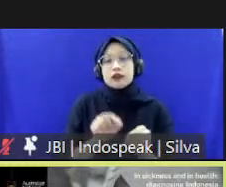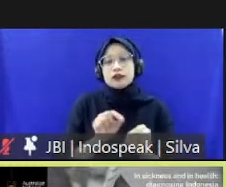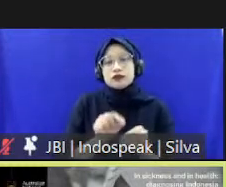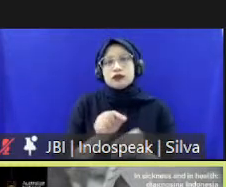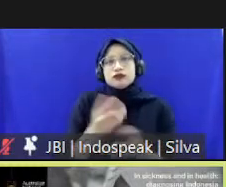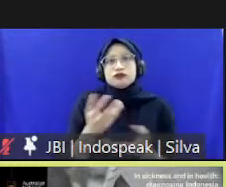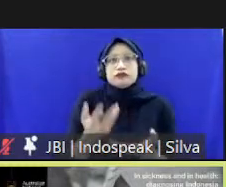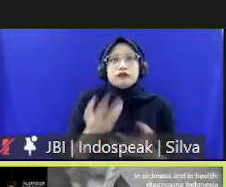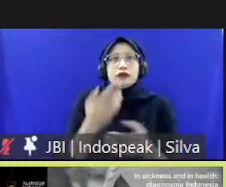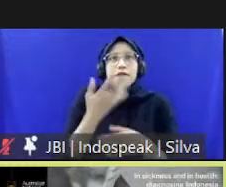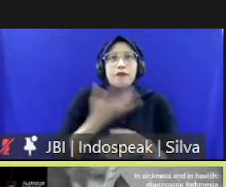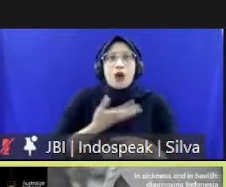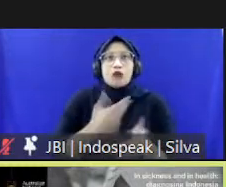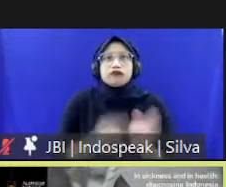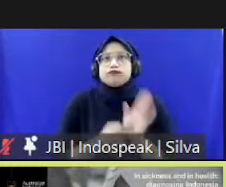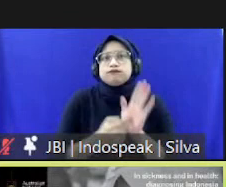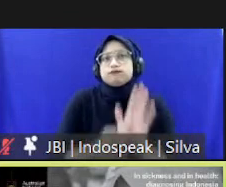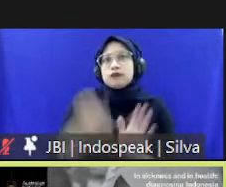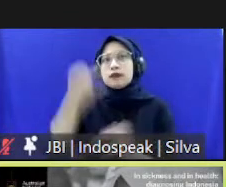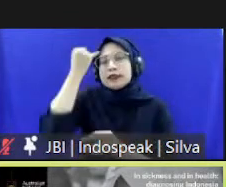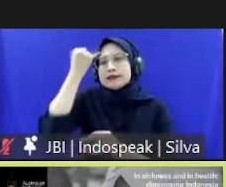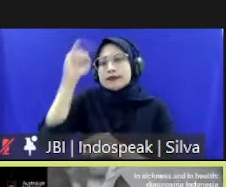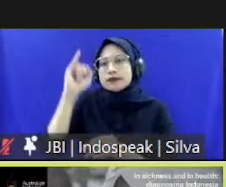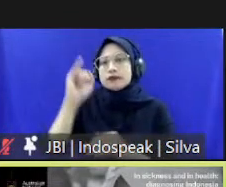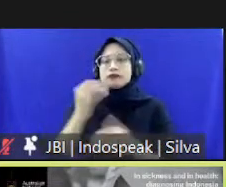done in the next, which is moving forward one.